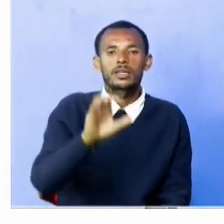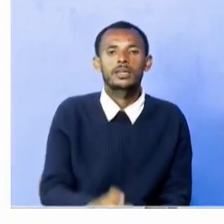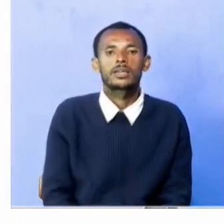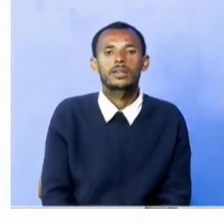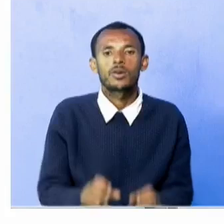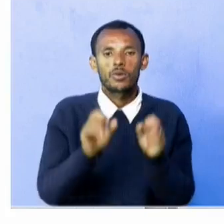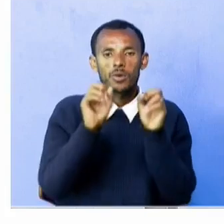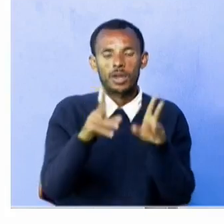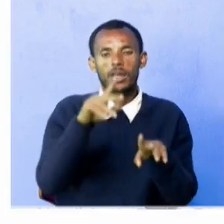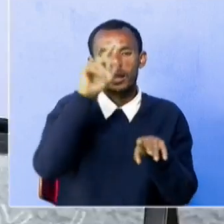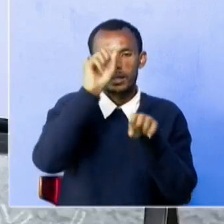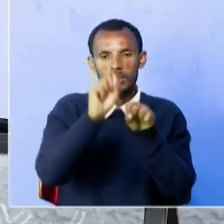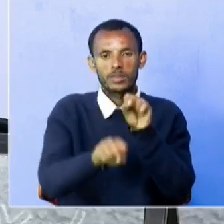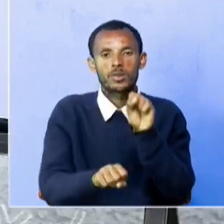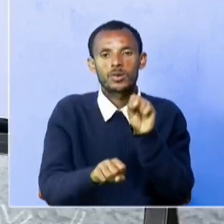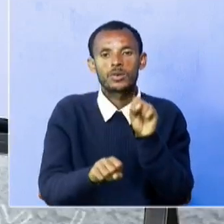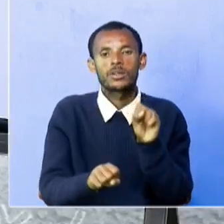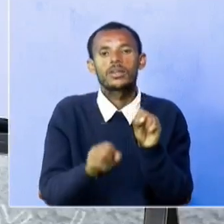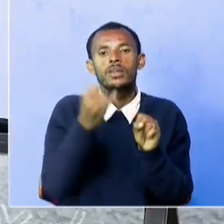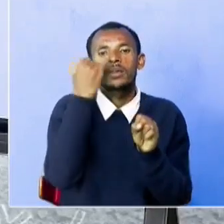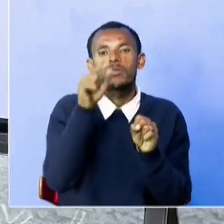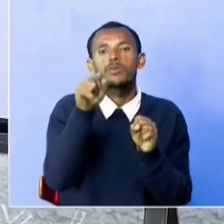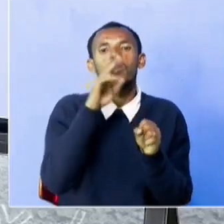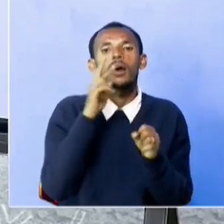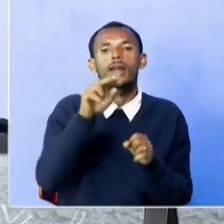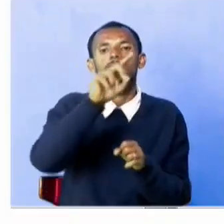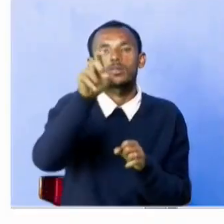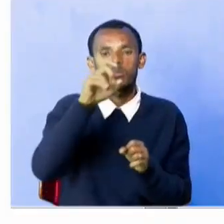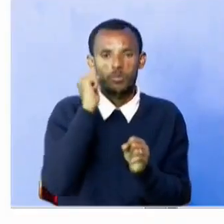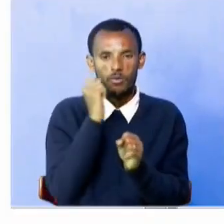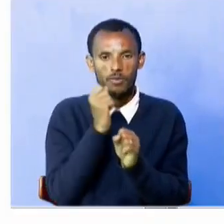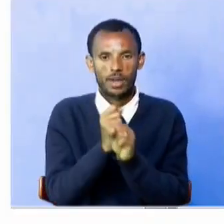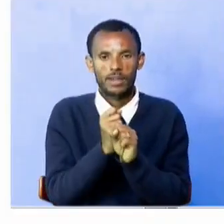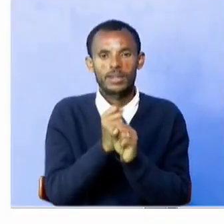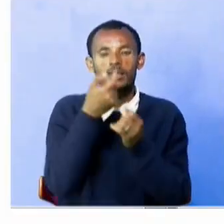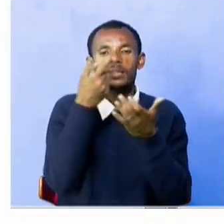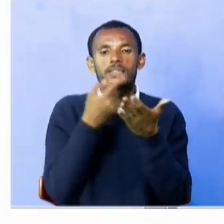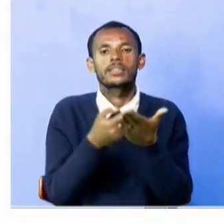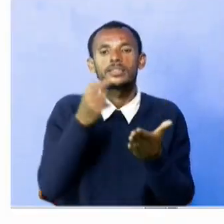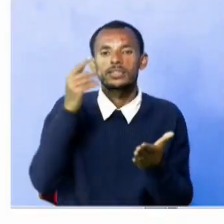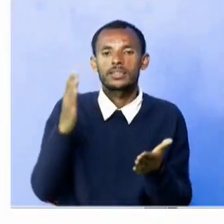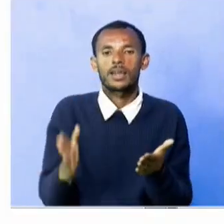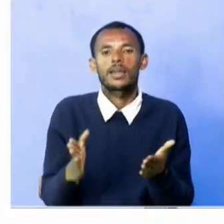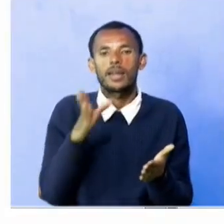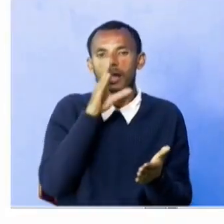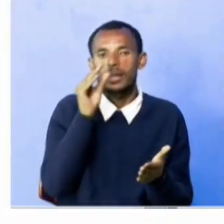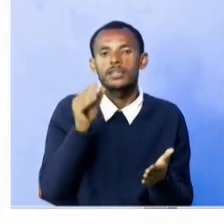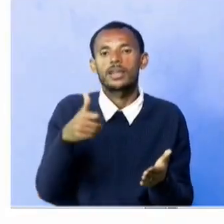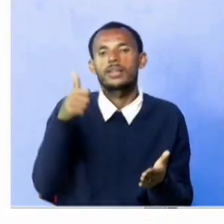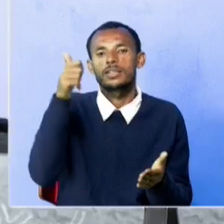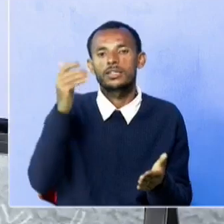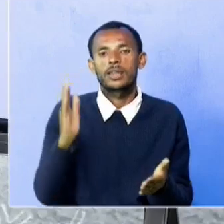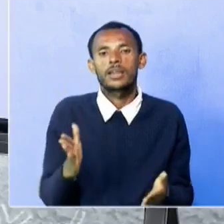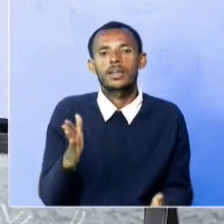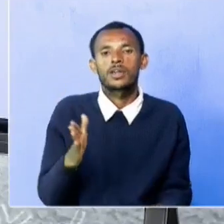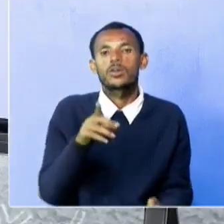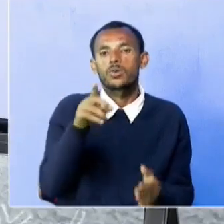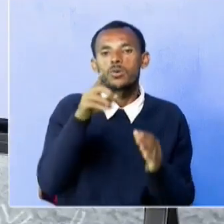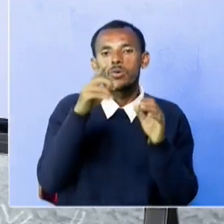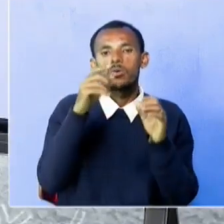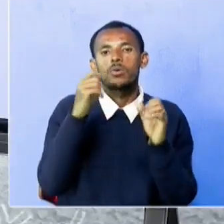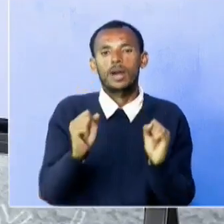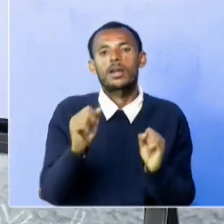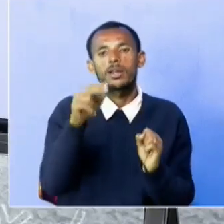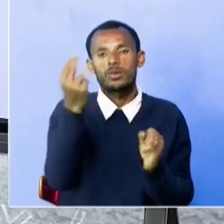Okay, so if you are asked to find this side and this side, you can use